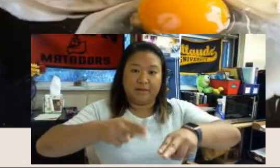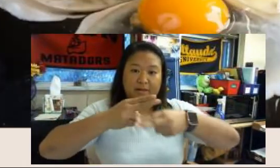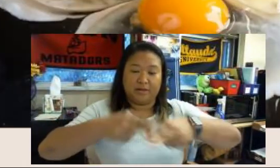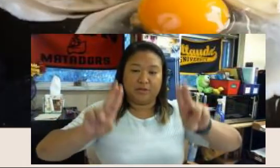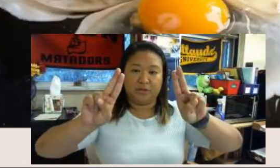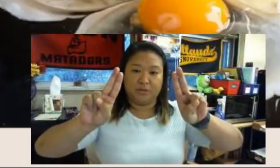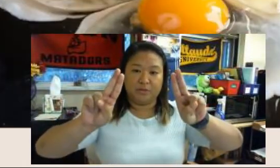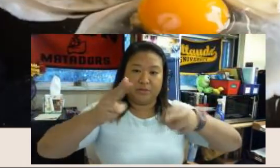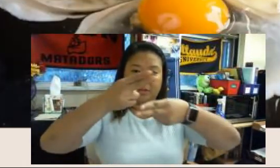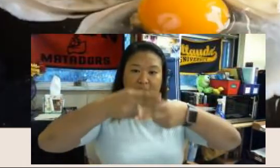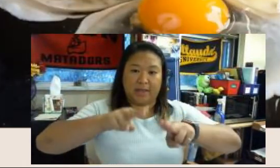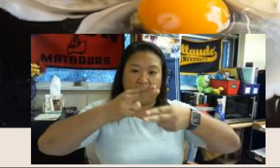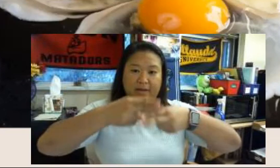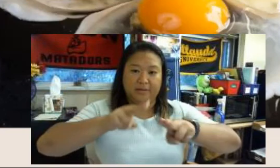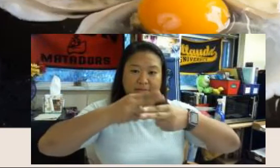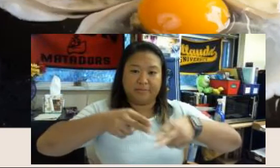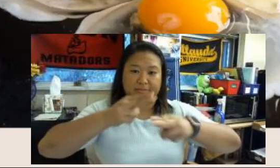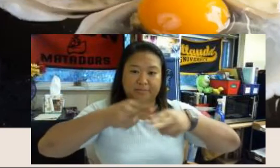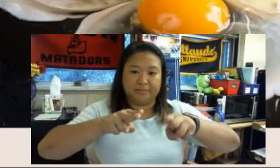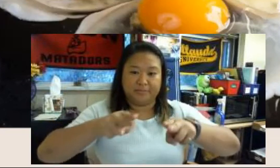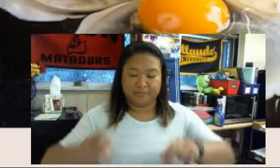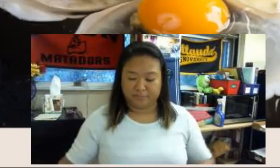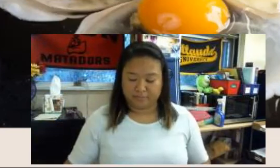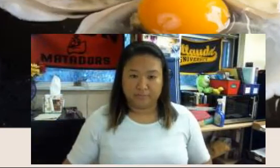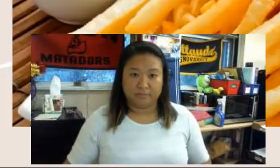Egg, 2 U's, egg.